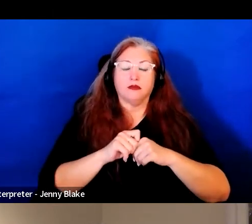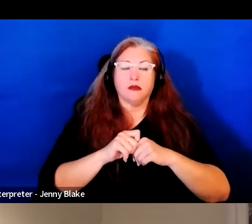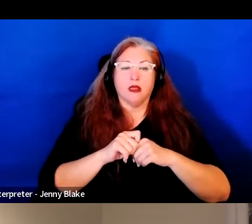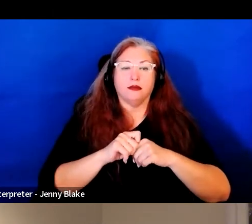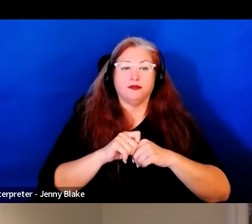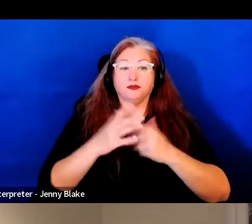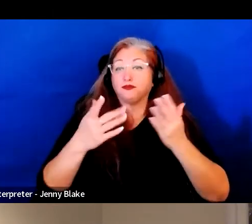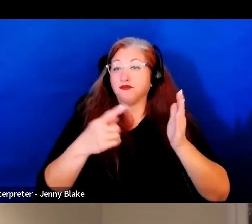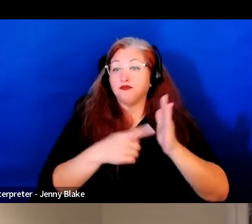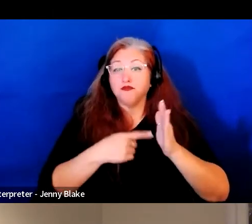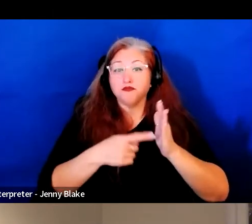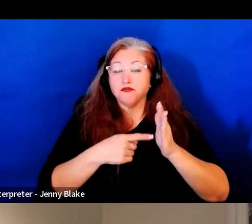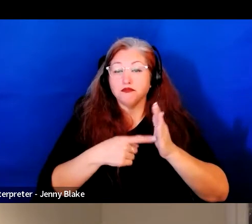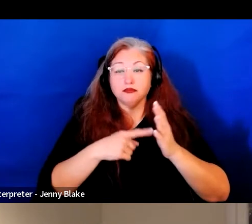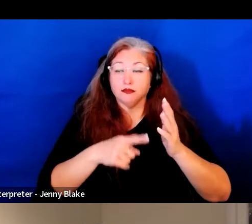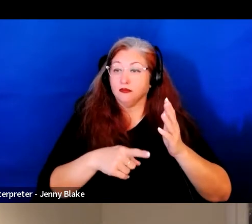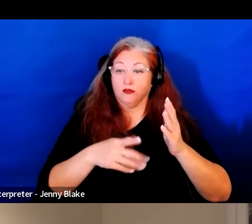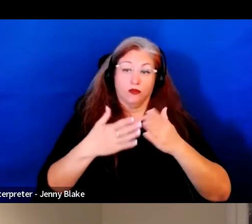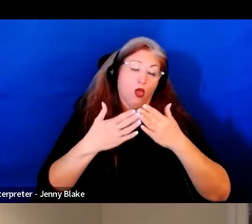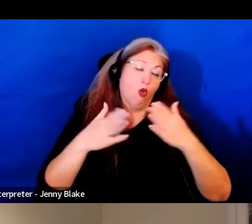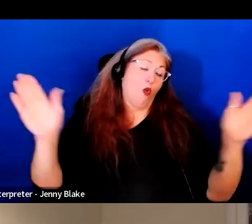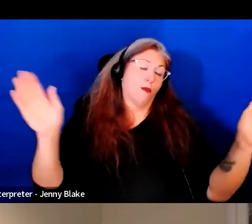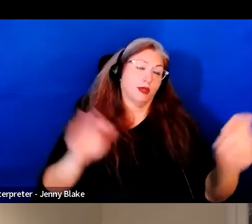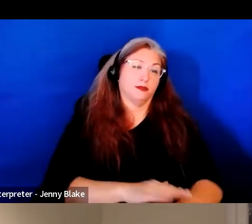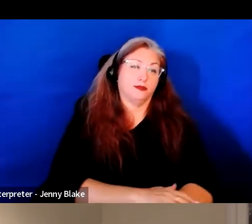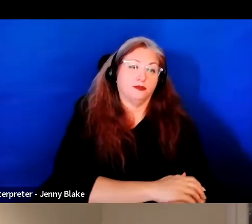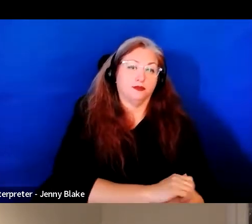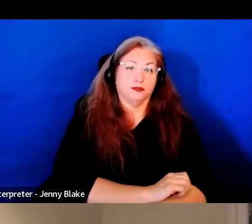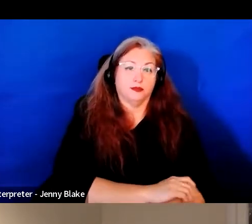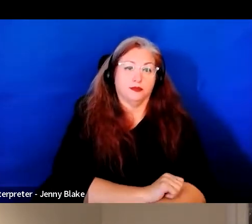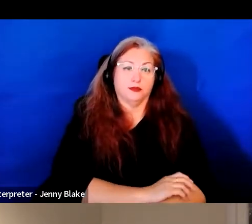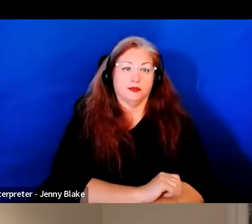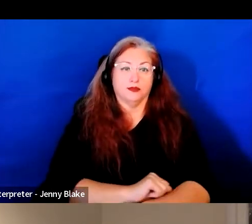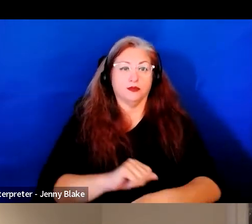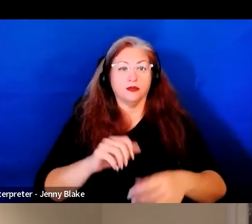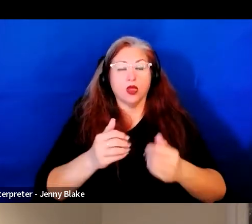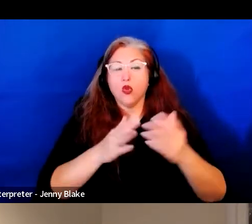And sometimes are very open about, you know, sending